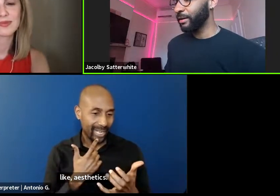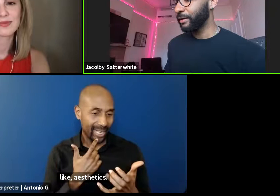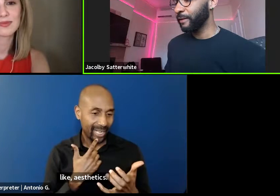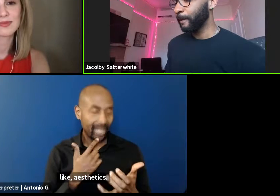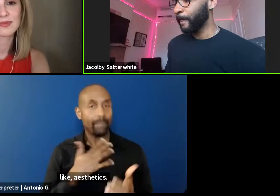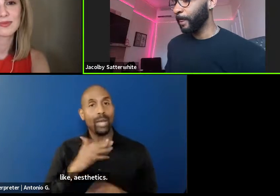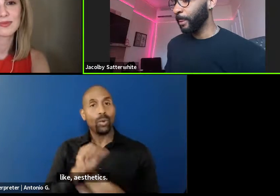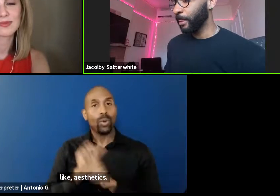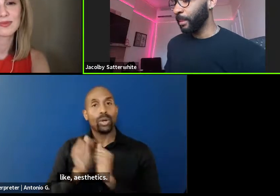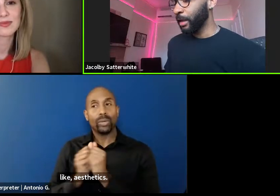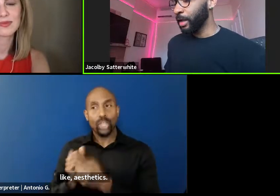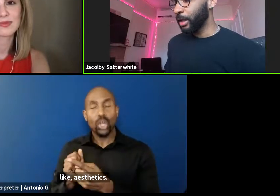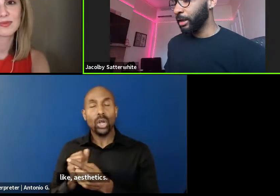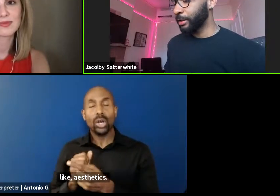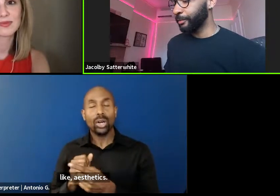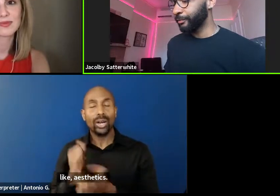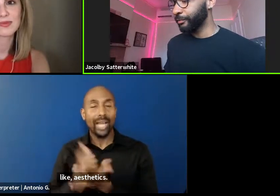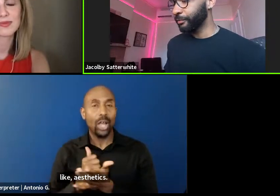like